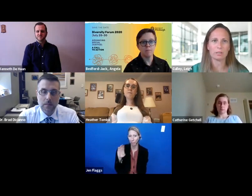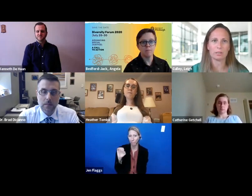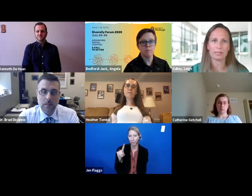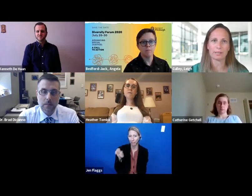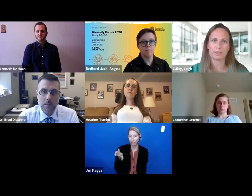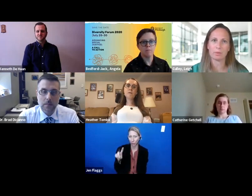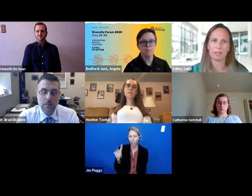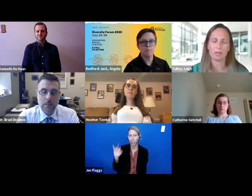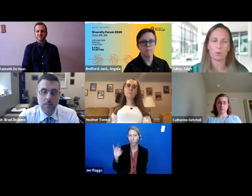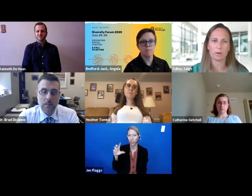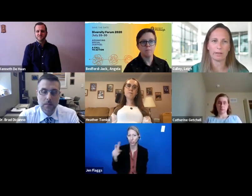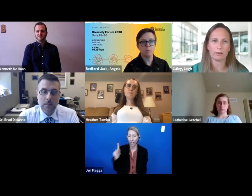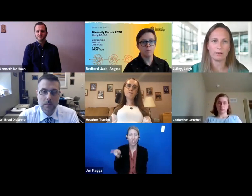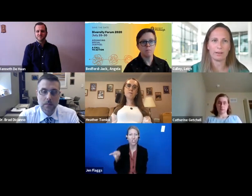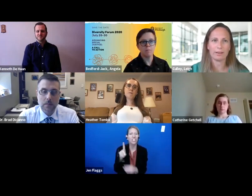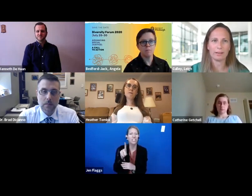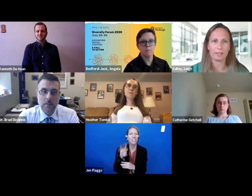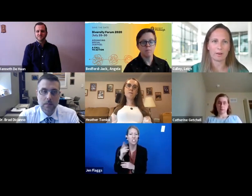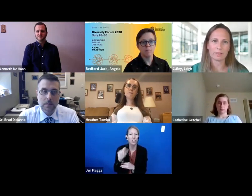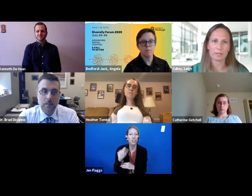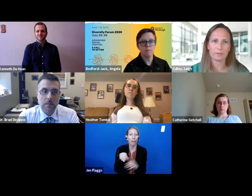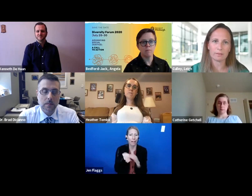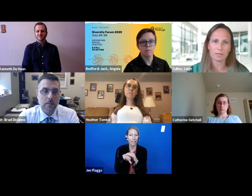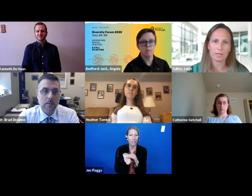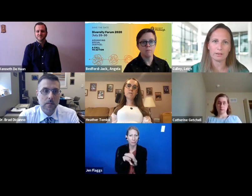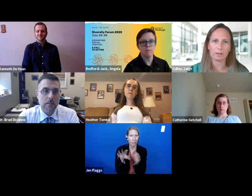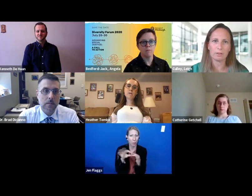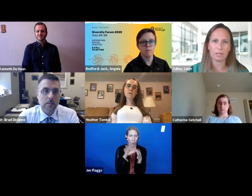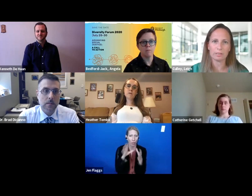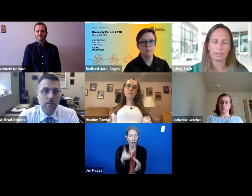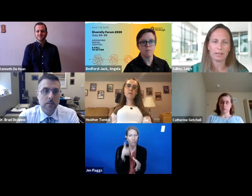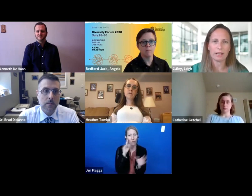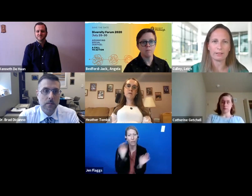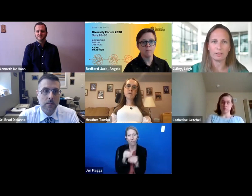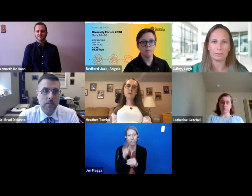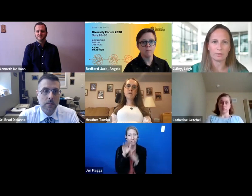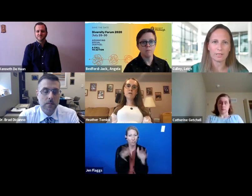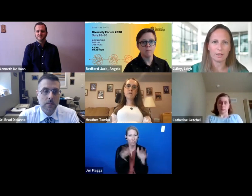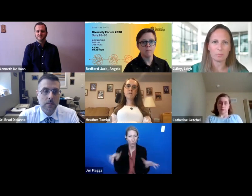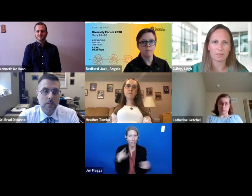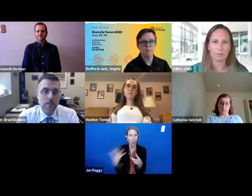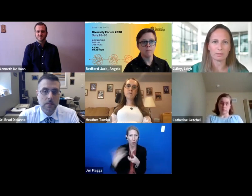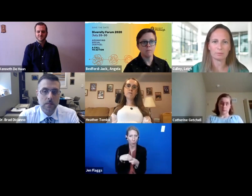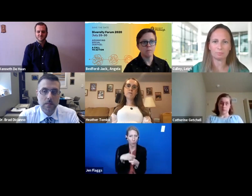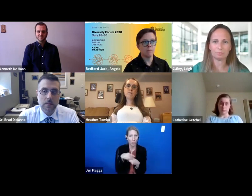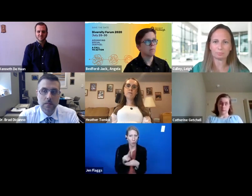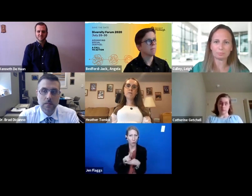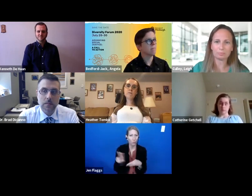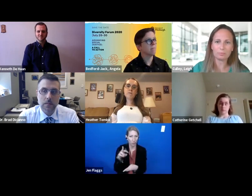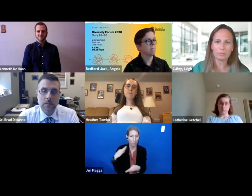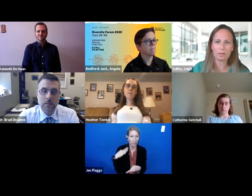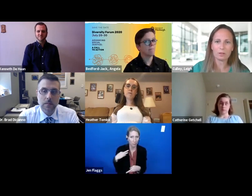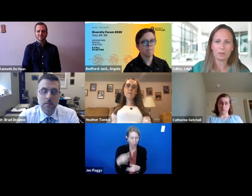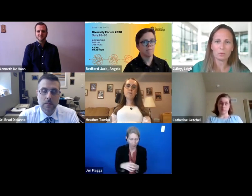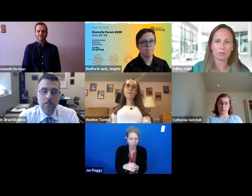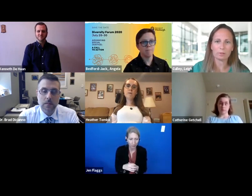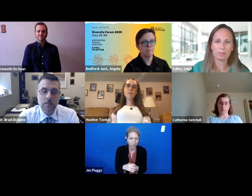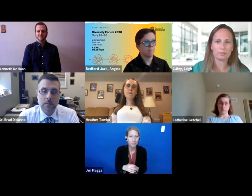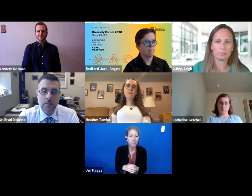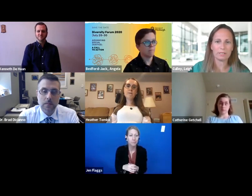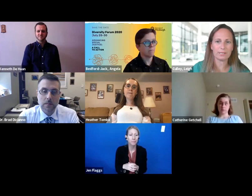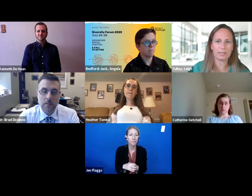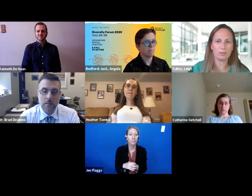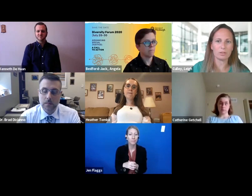the Digital Accessibility Coordinator in the Office of Diversity and Inclusion at the University of Pittsburgh.